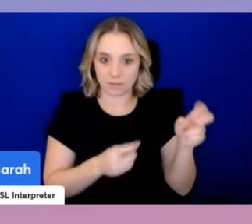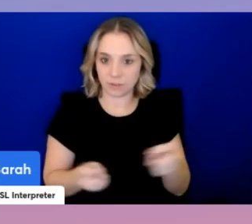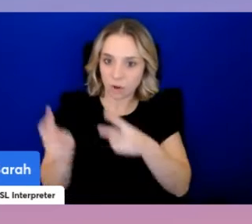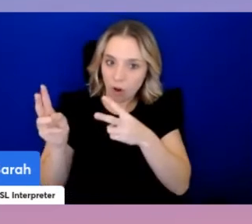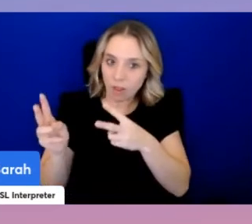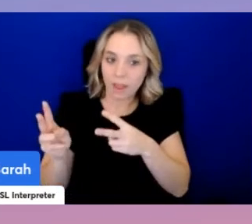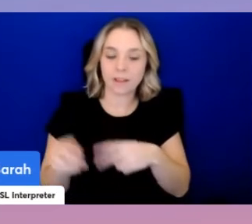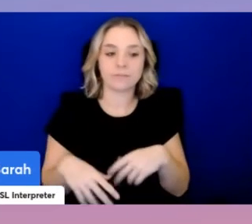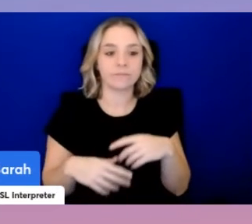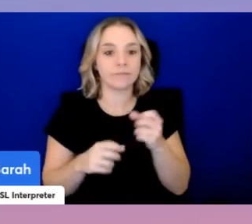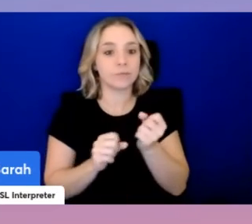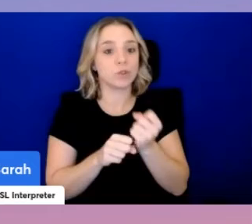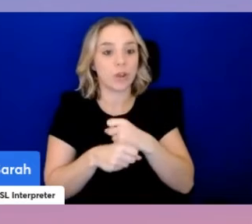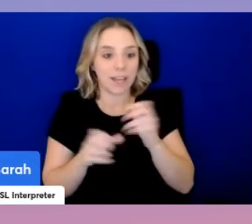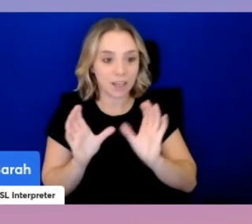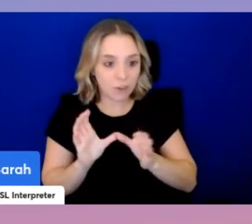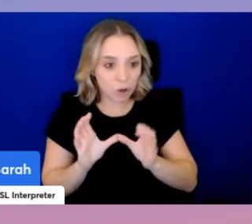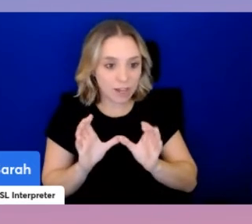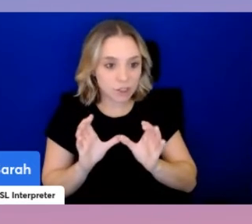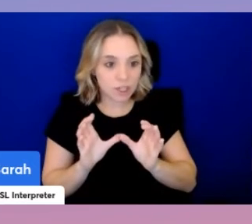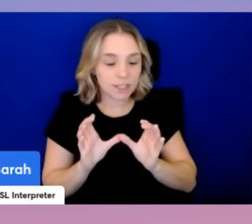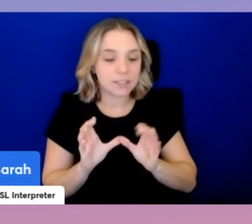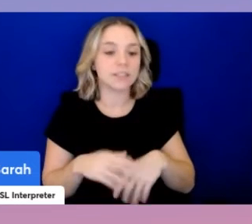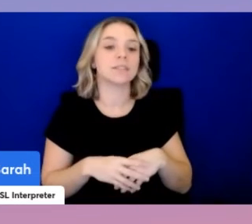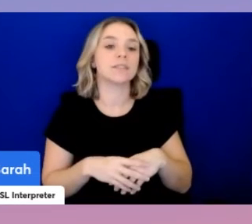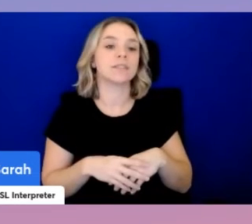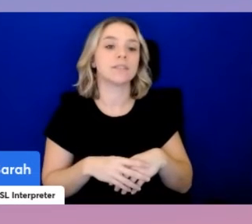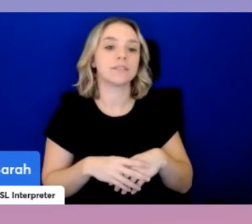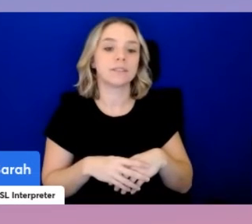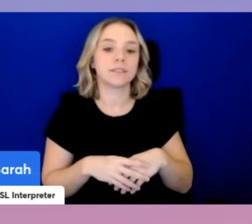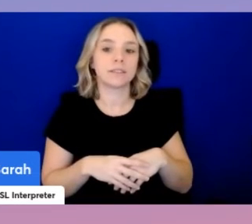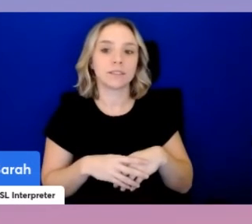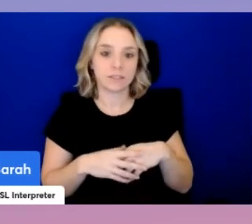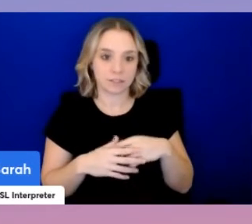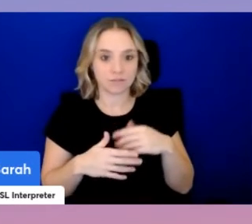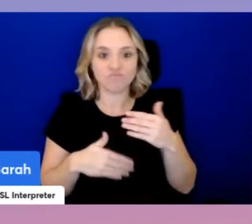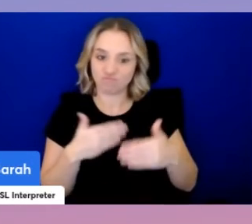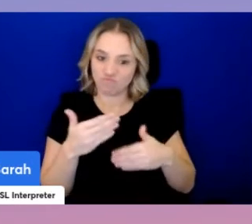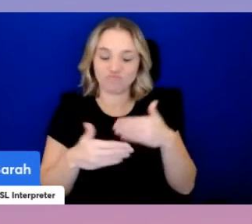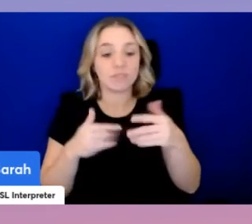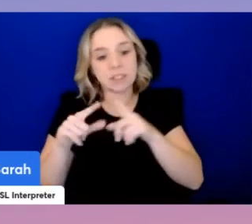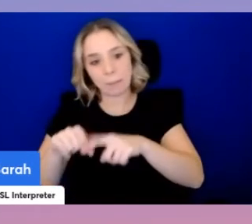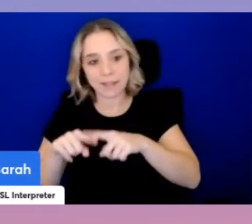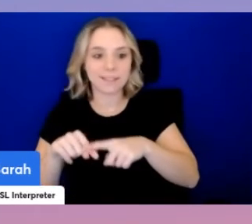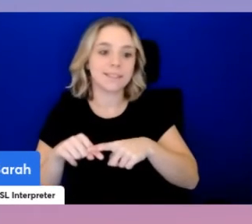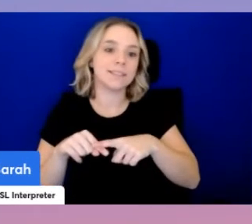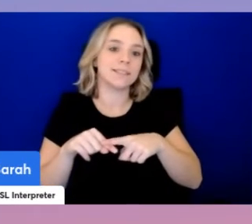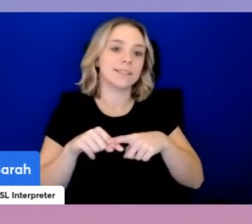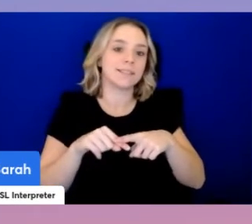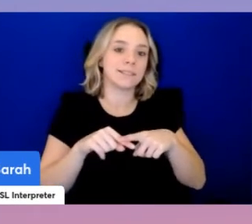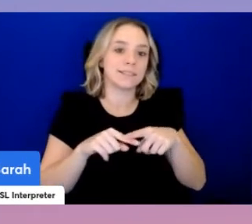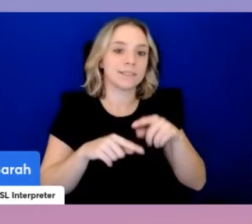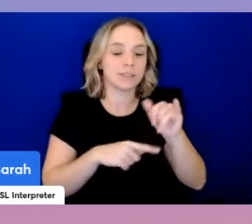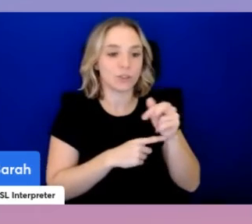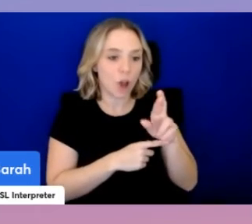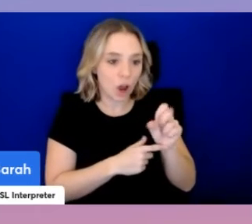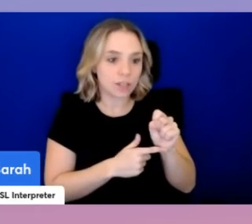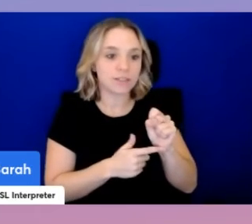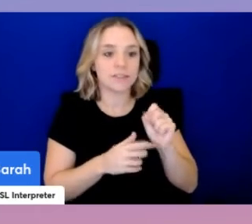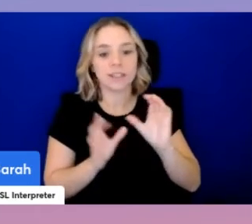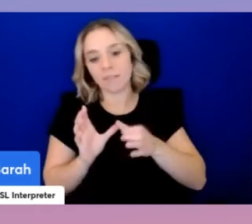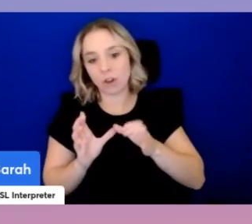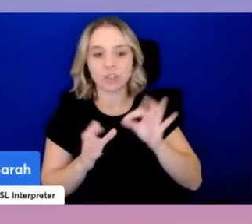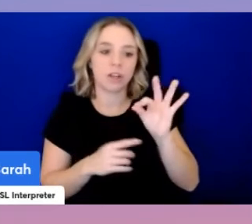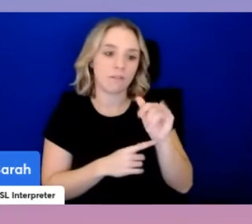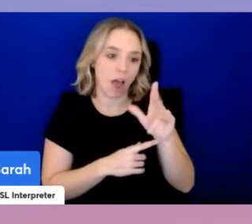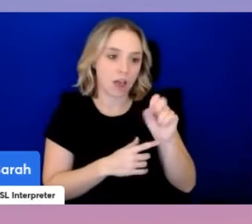configurations and copying some jars, dependencies, configuration files, all that stuff. And everything